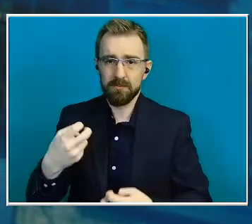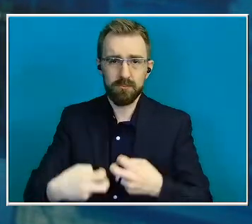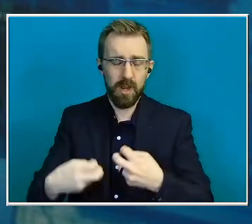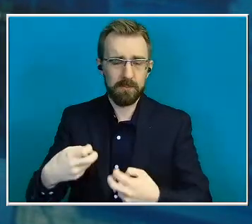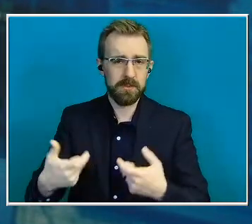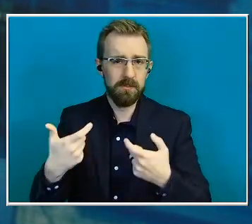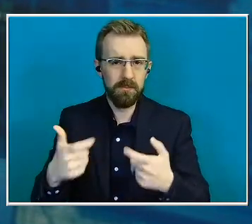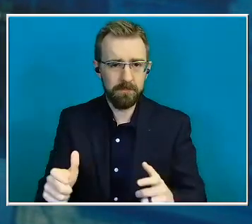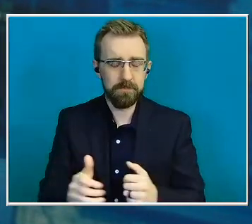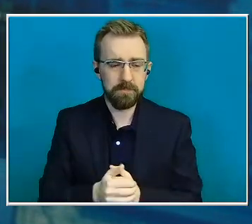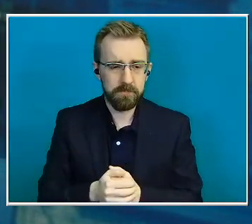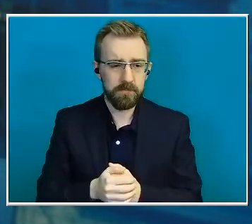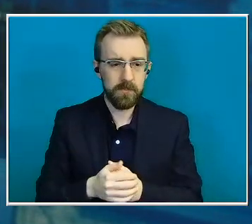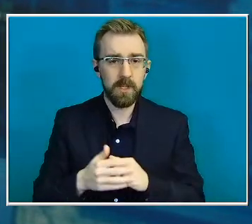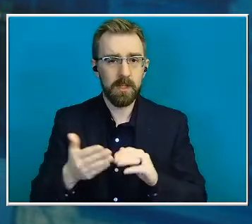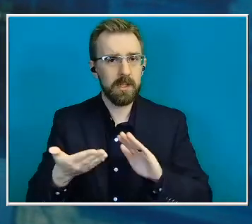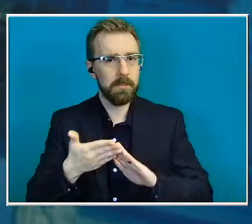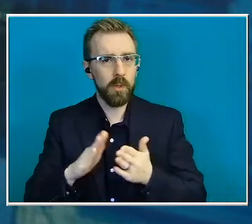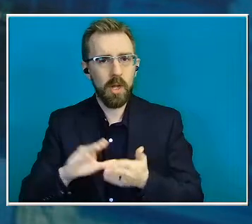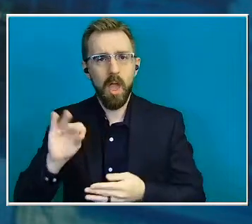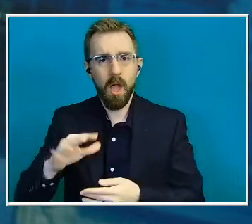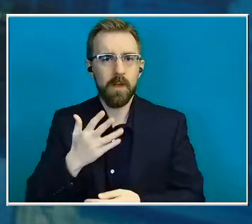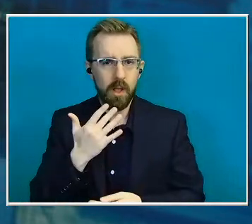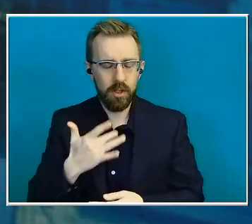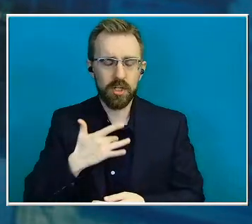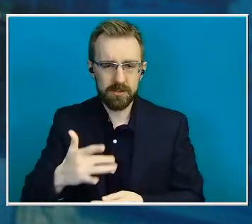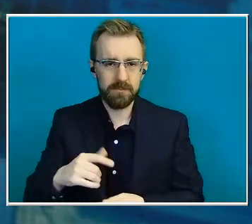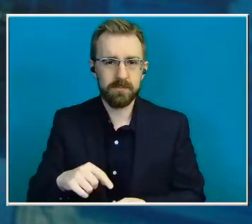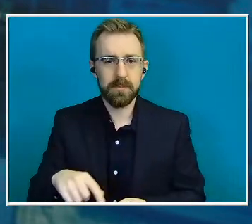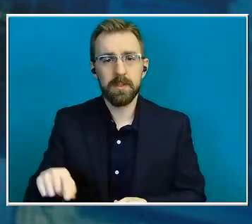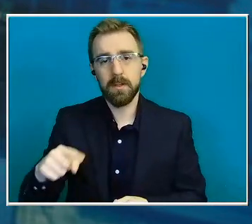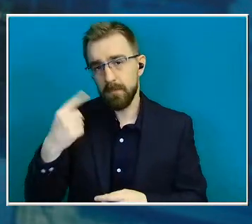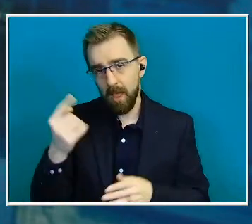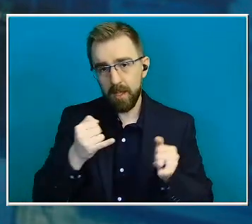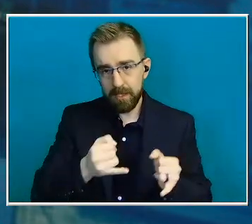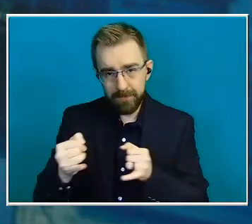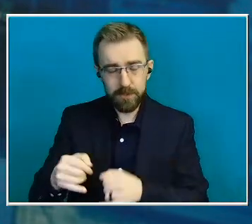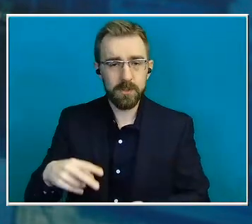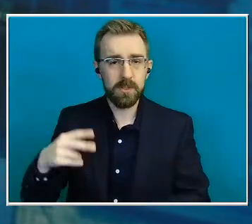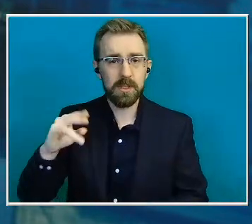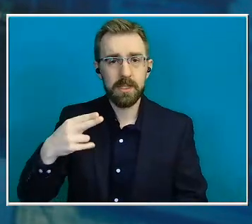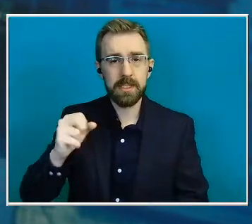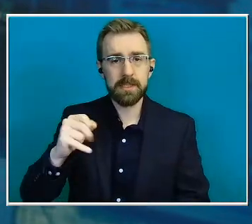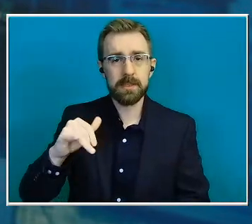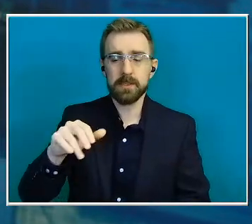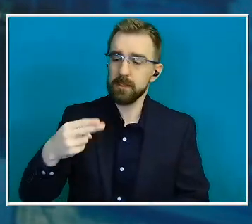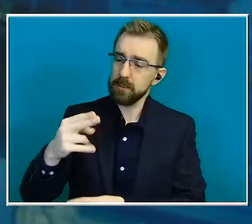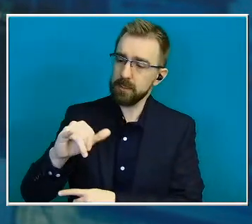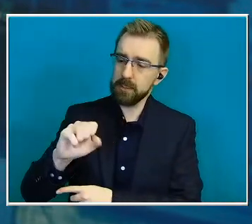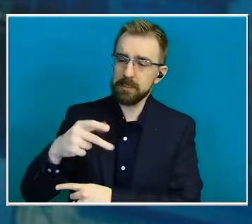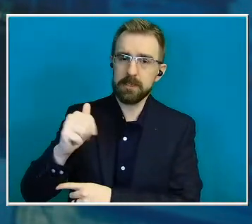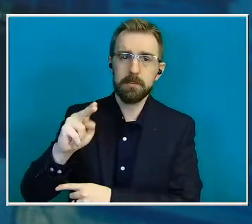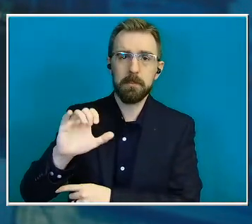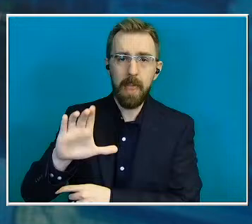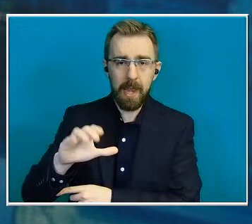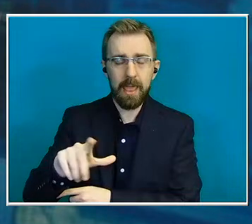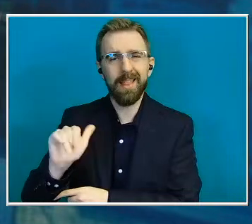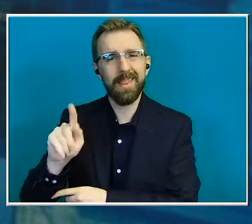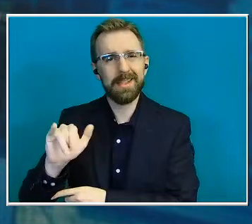communities of color, especially Black individuals and Hispanic or Latino individuals, are 18